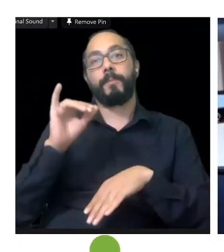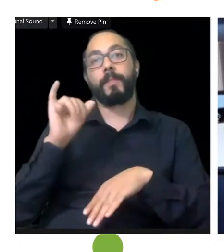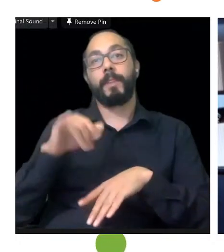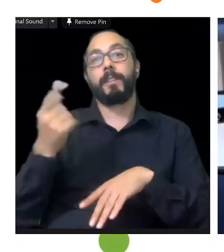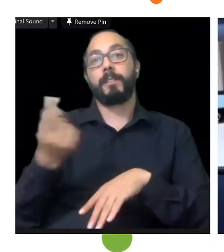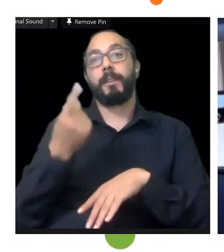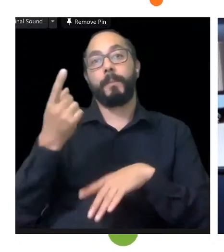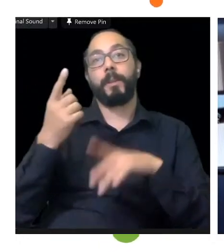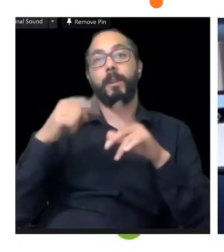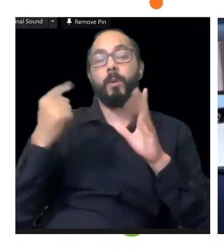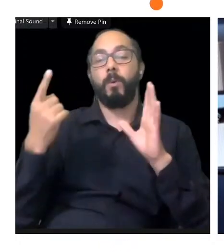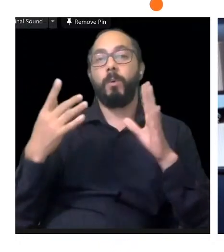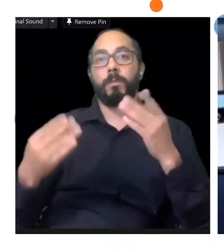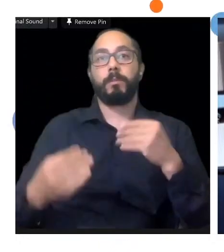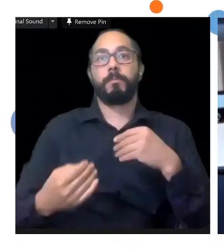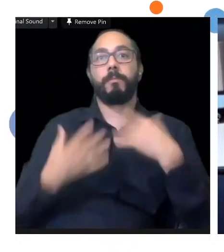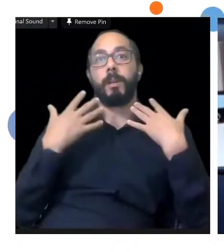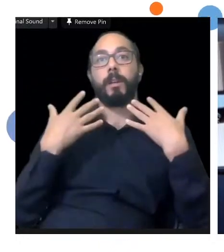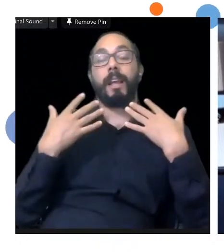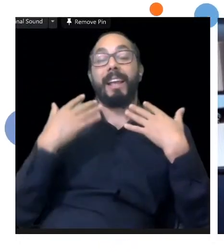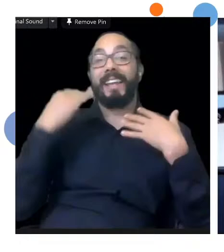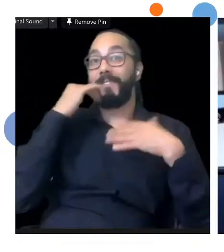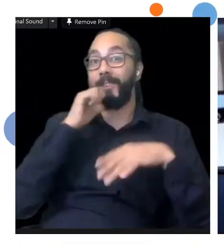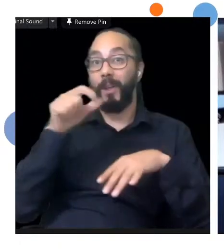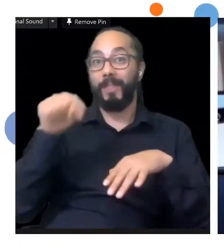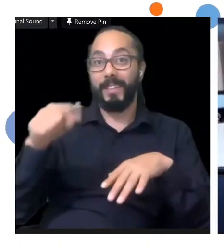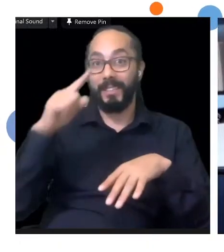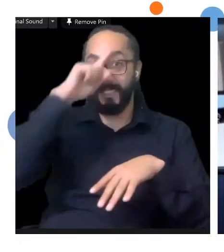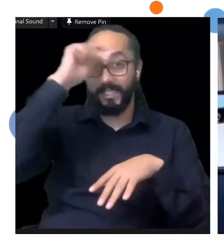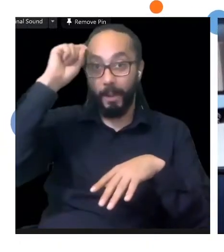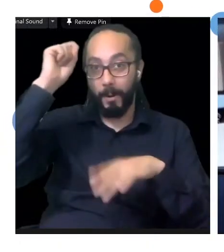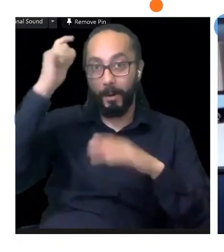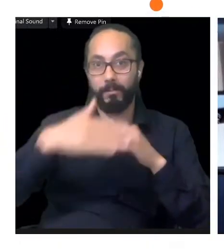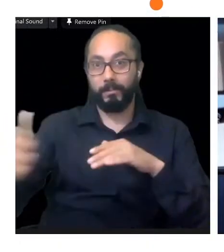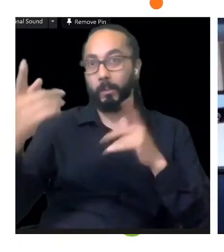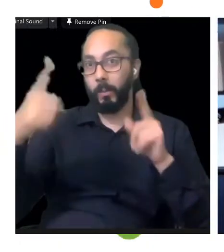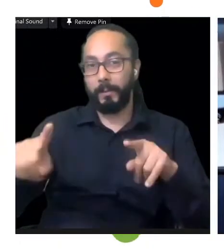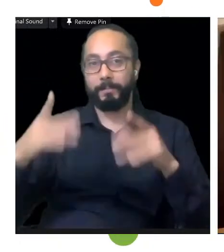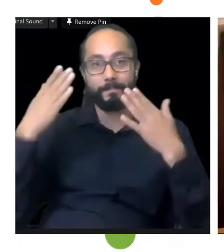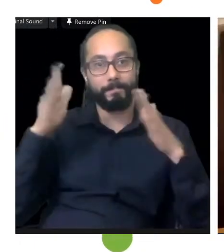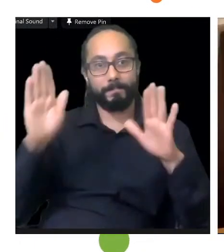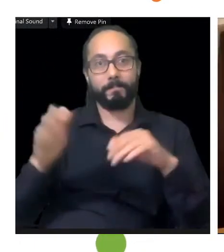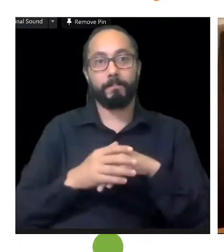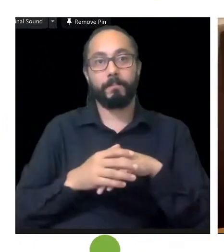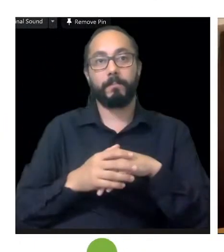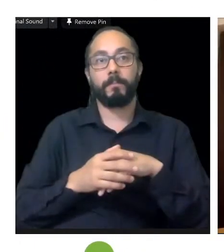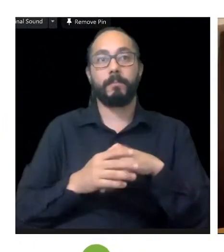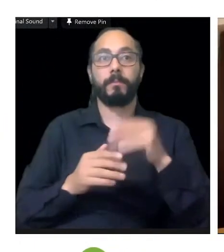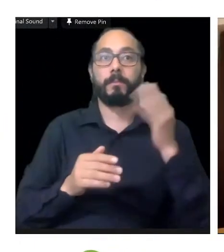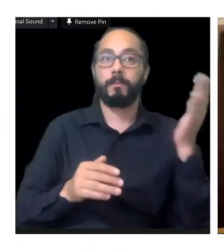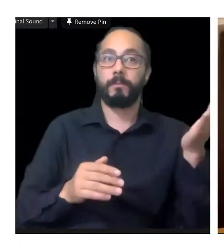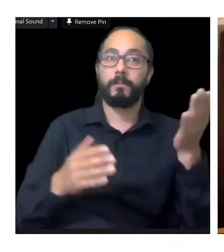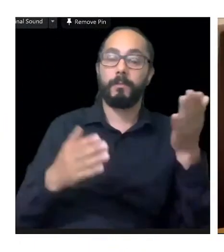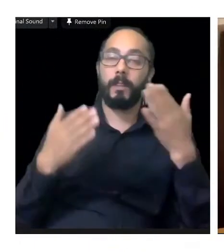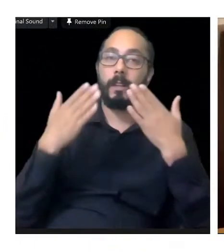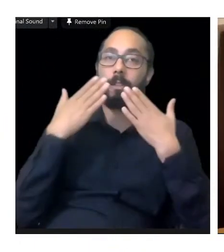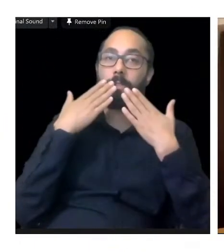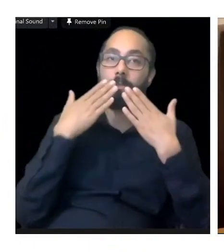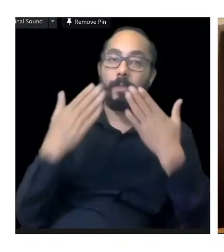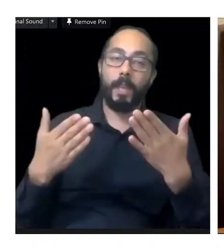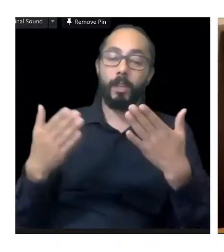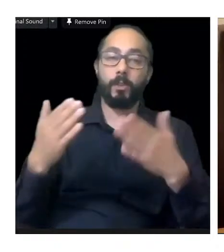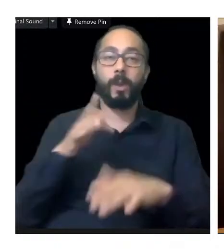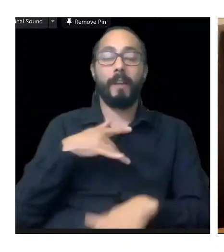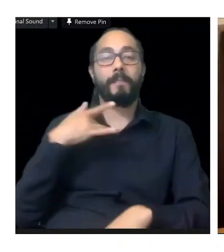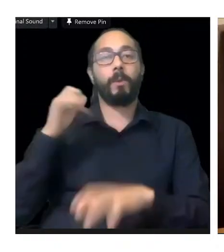And if not this summer, I don't know when. Thank you so much. I think that is the cue to sort of wind this